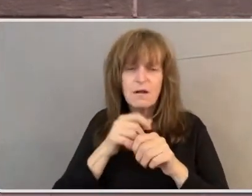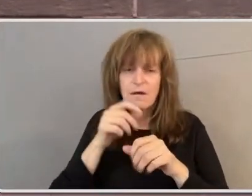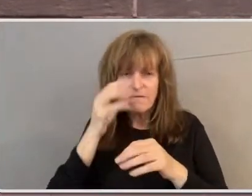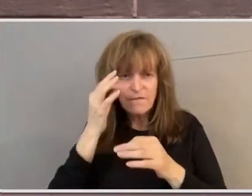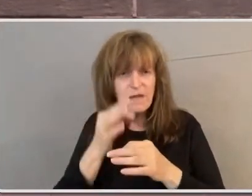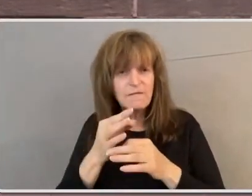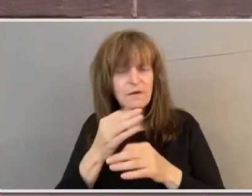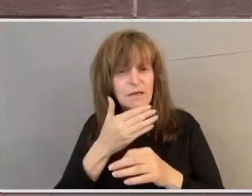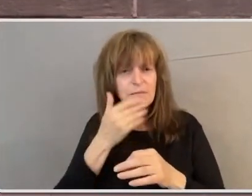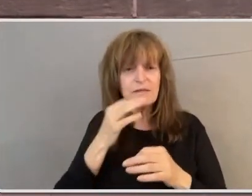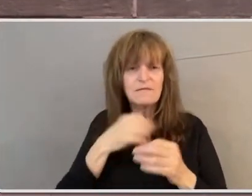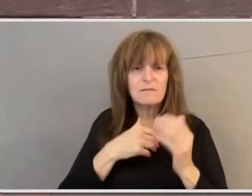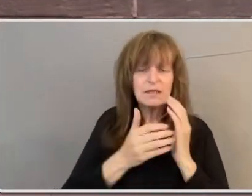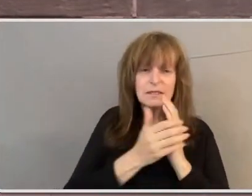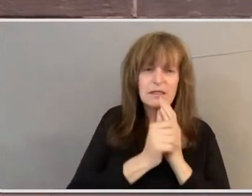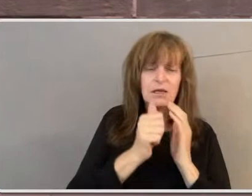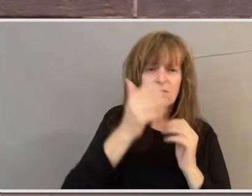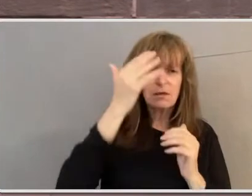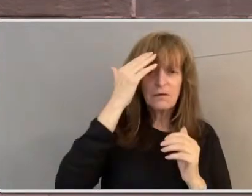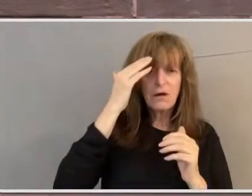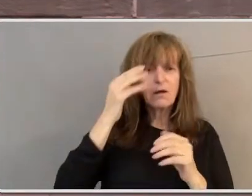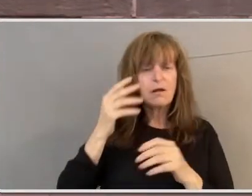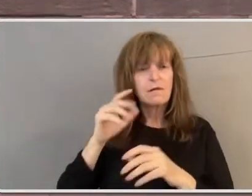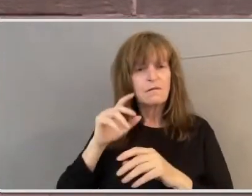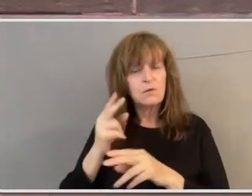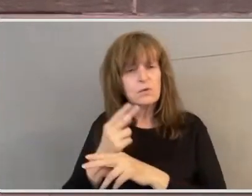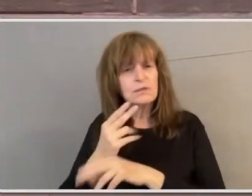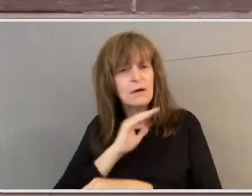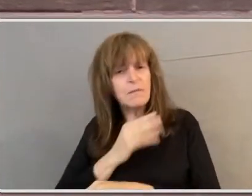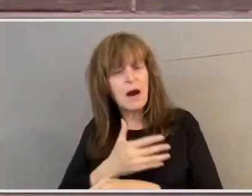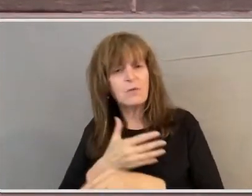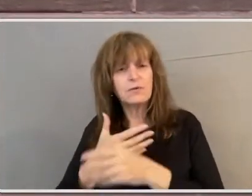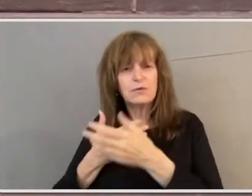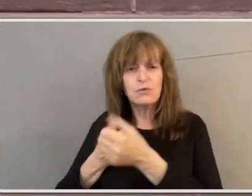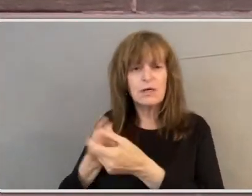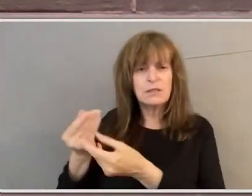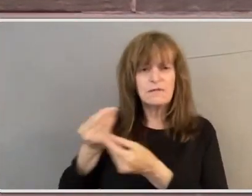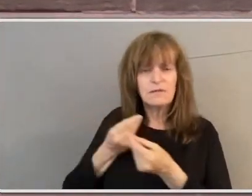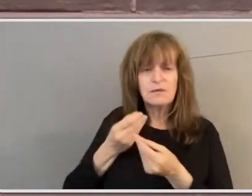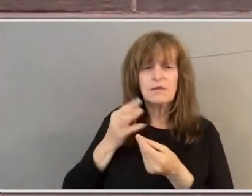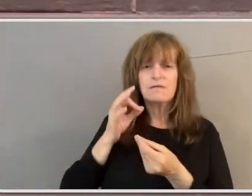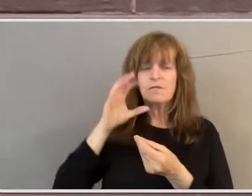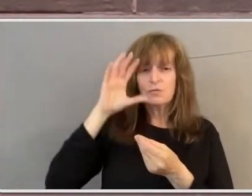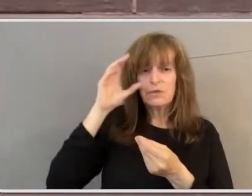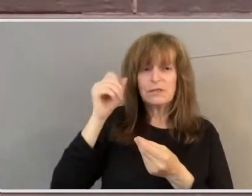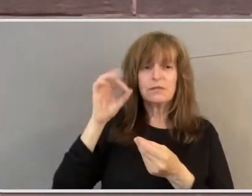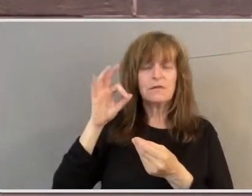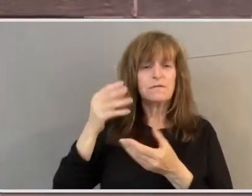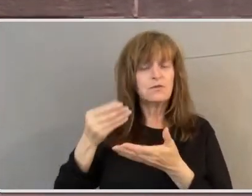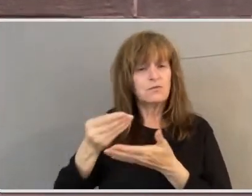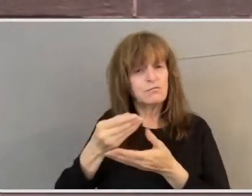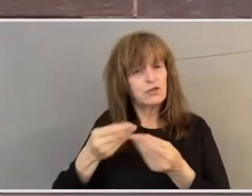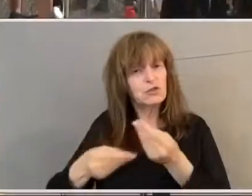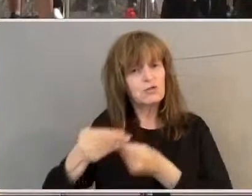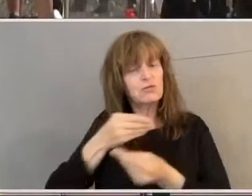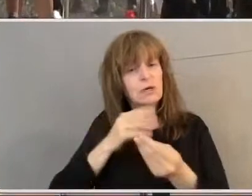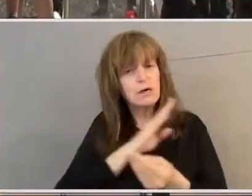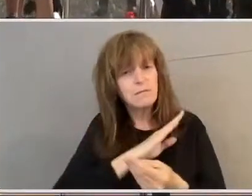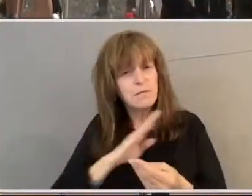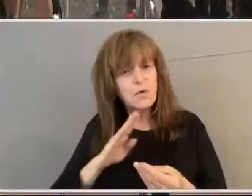trusts reposed in me as the President of the Treasury Board of the Province of Ontario. Thank you.